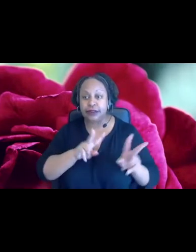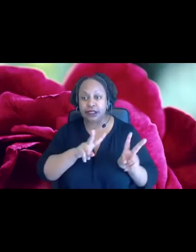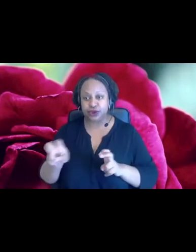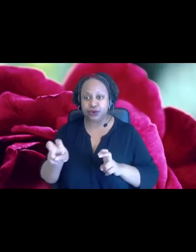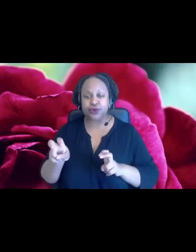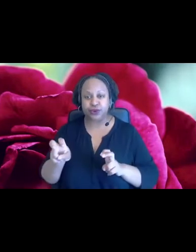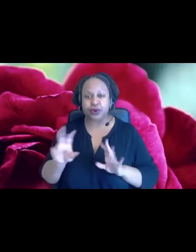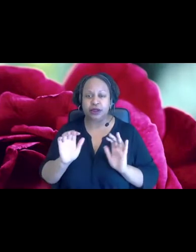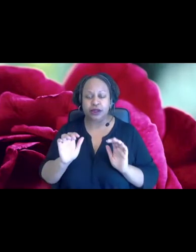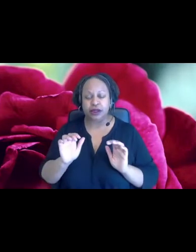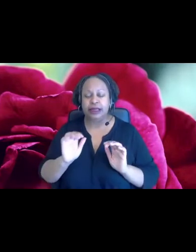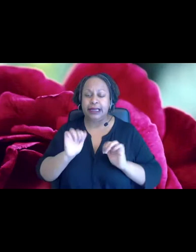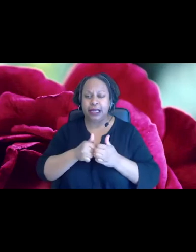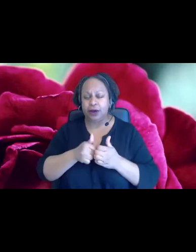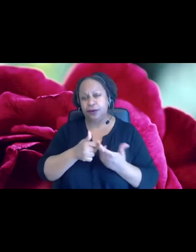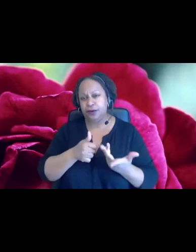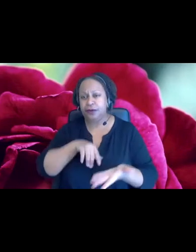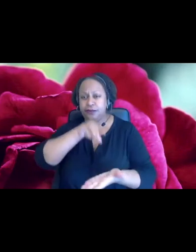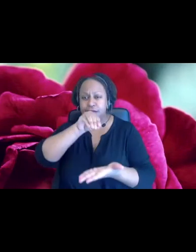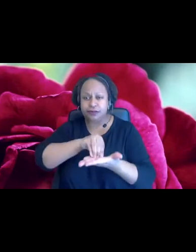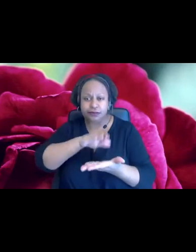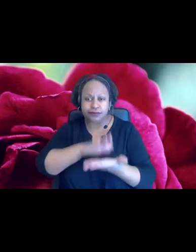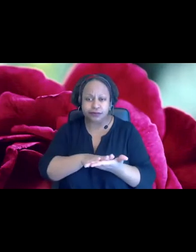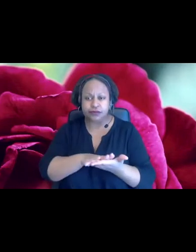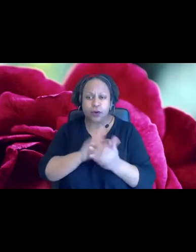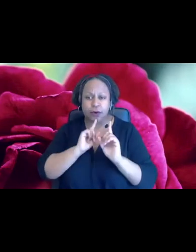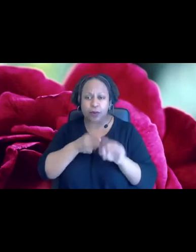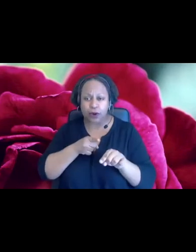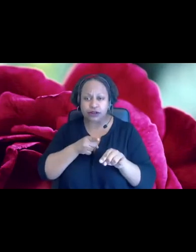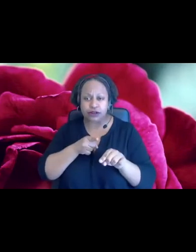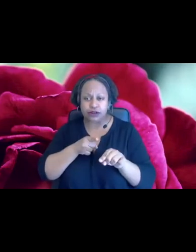to report amounts received by artists